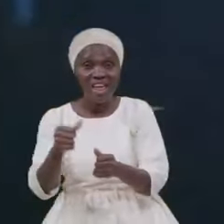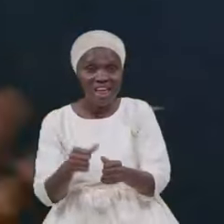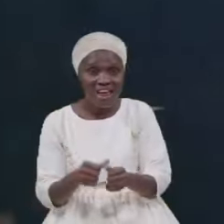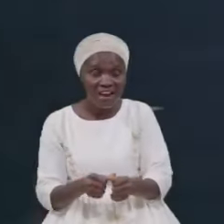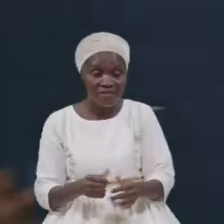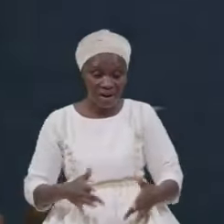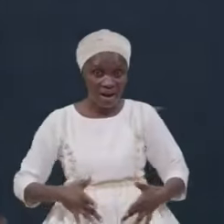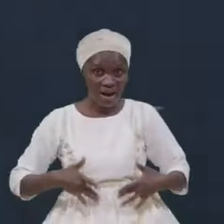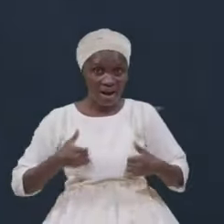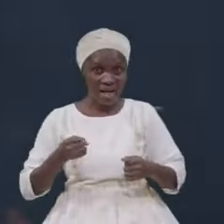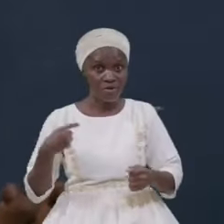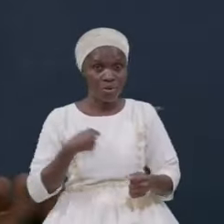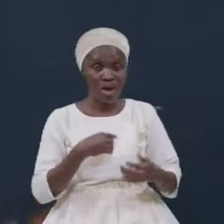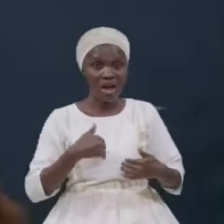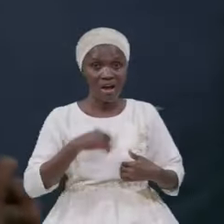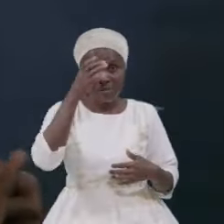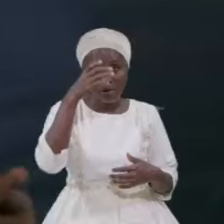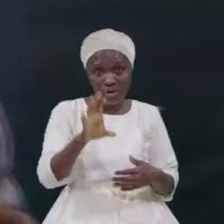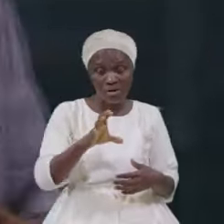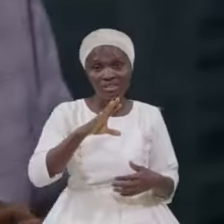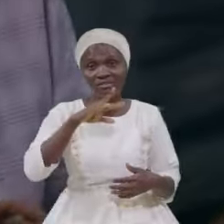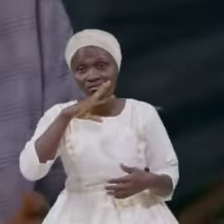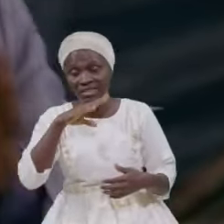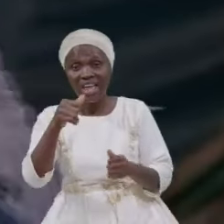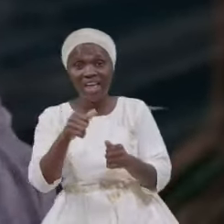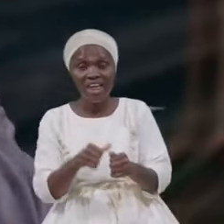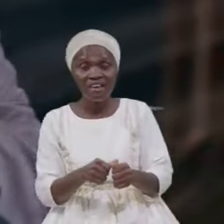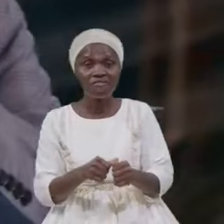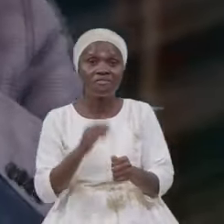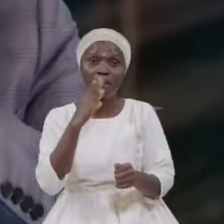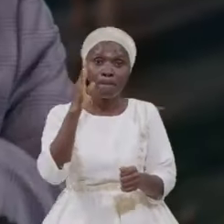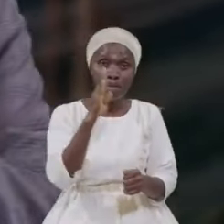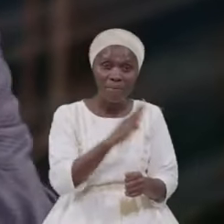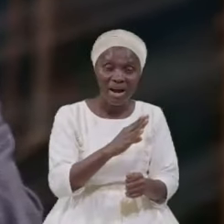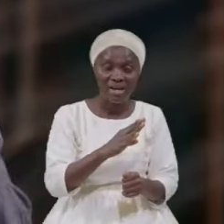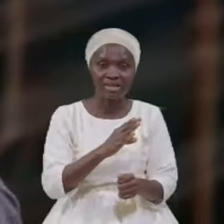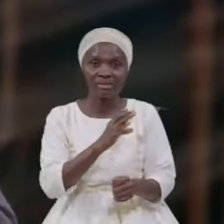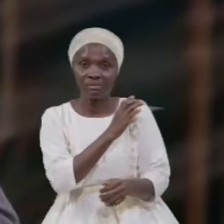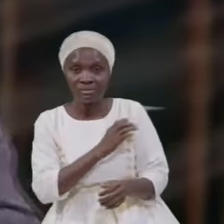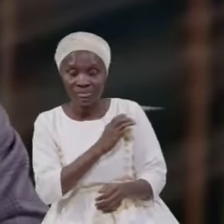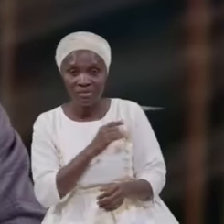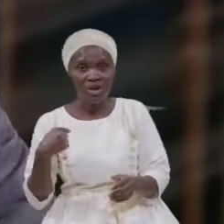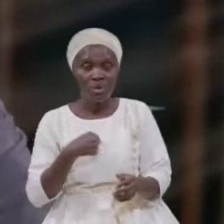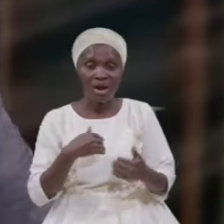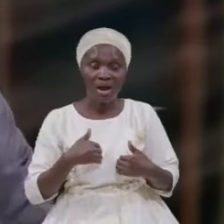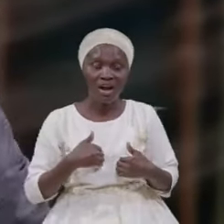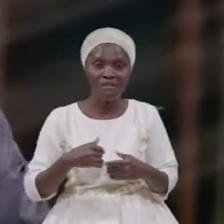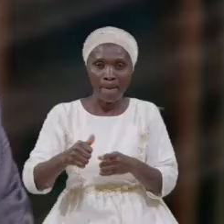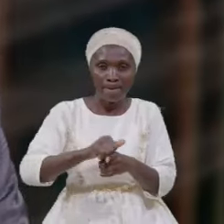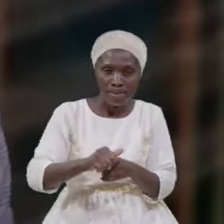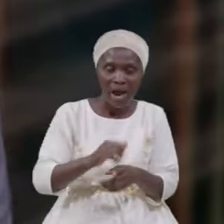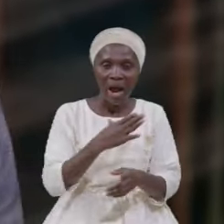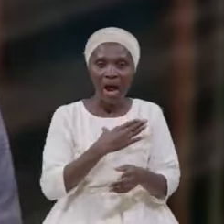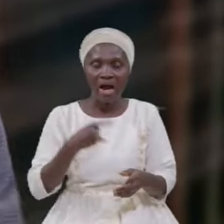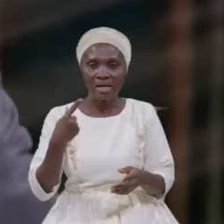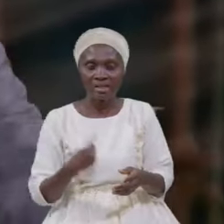have perpetrated, you have activated in life, and the corruption that you perpetrate